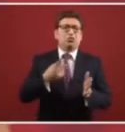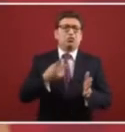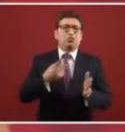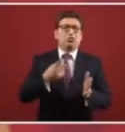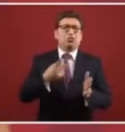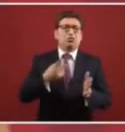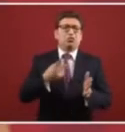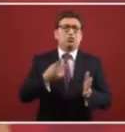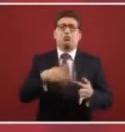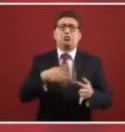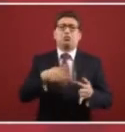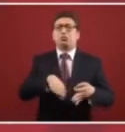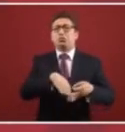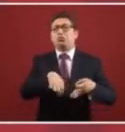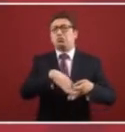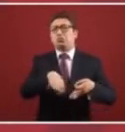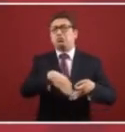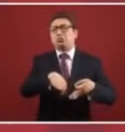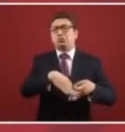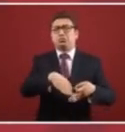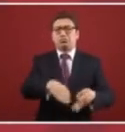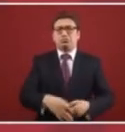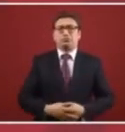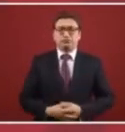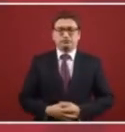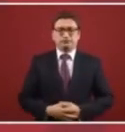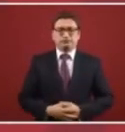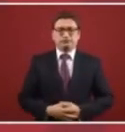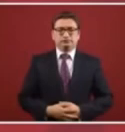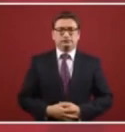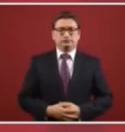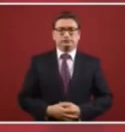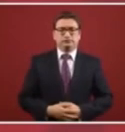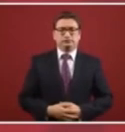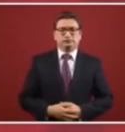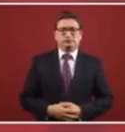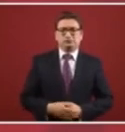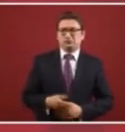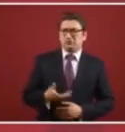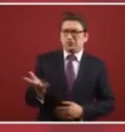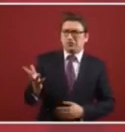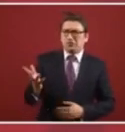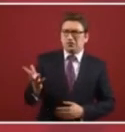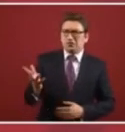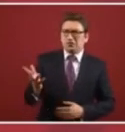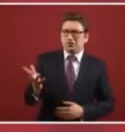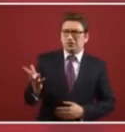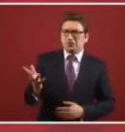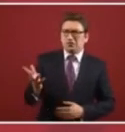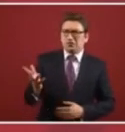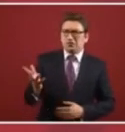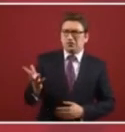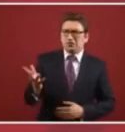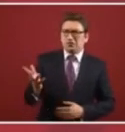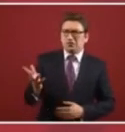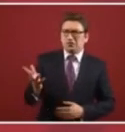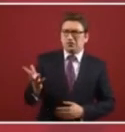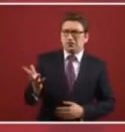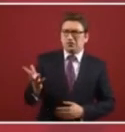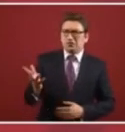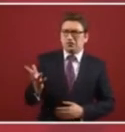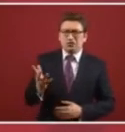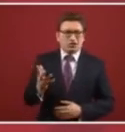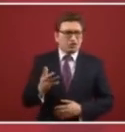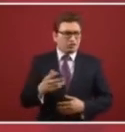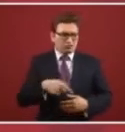to repeat it over and over again. Nunca se hizo nada por los jóvenes. And they never did anything to help